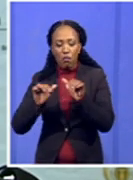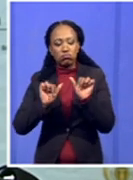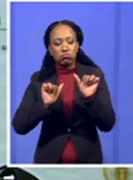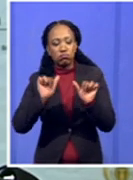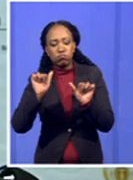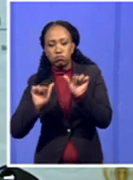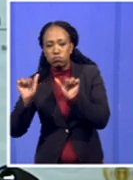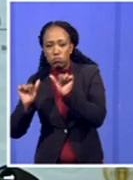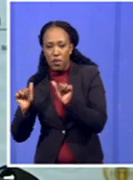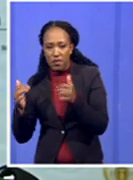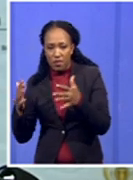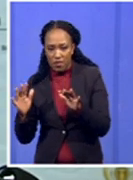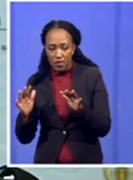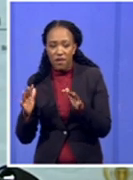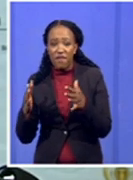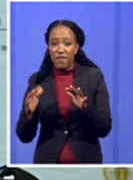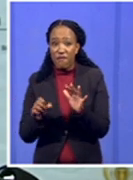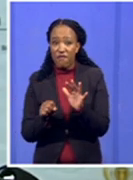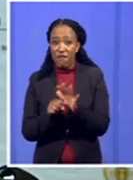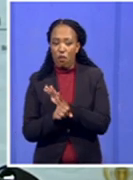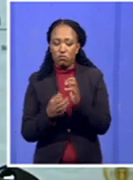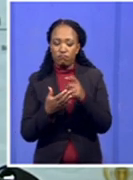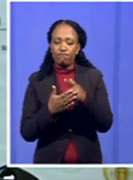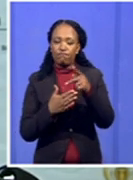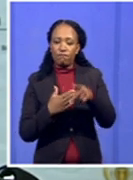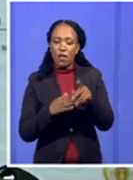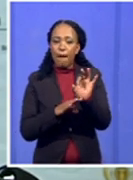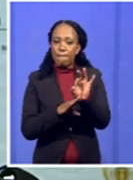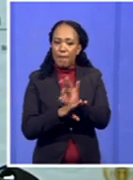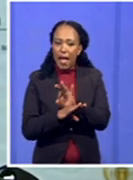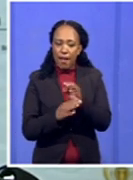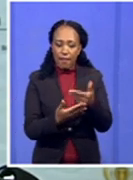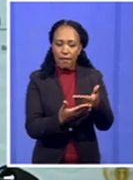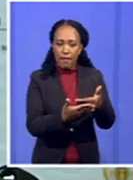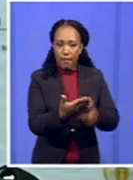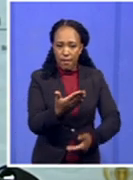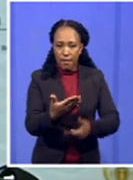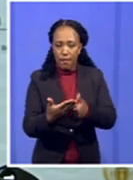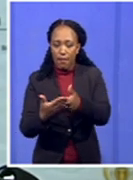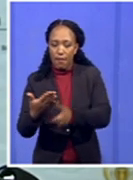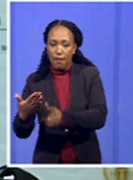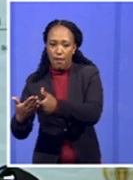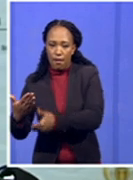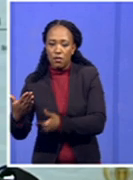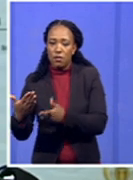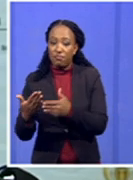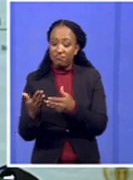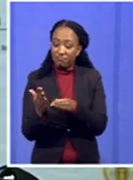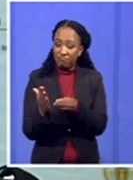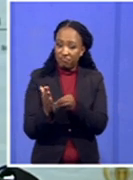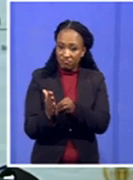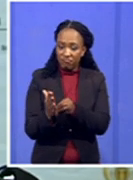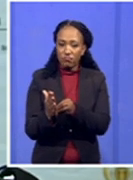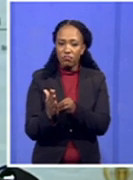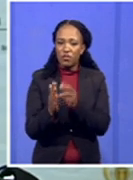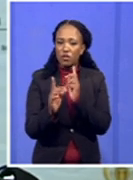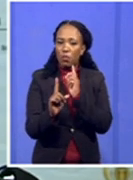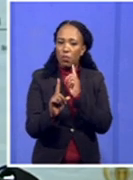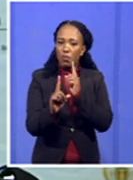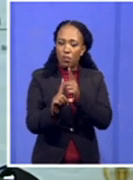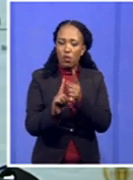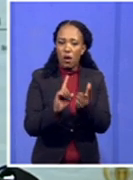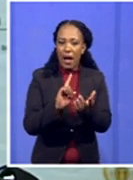they have developed a detailed project plan covering the milestones, which I will indicate what are